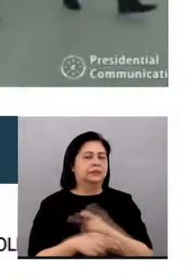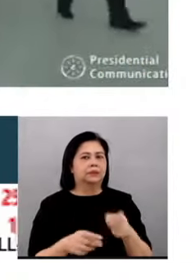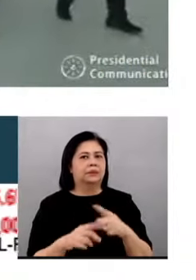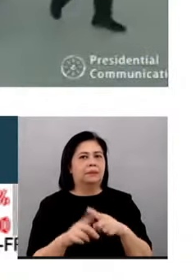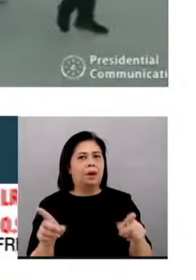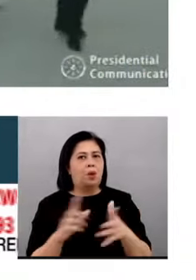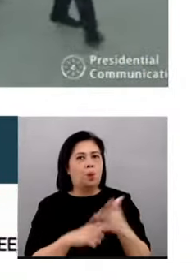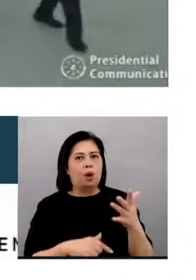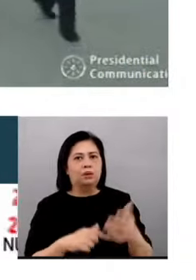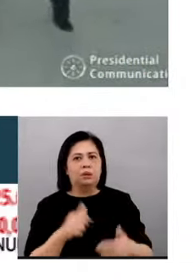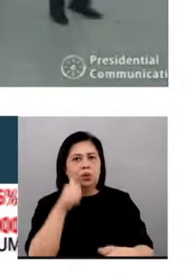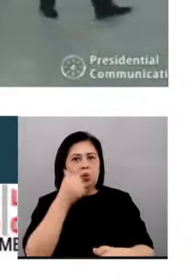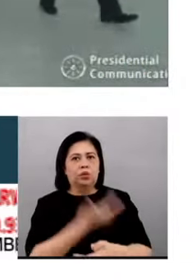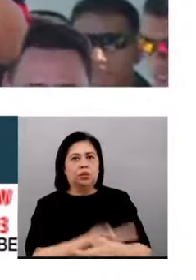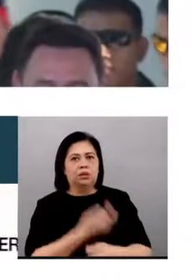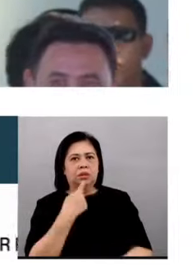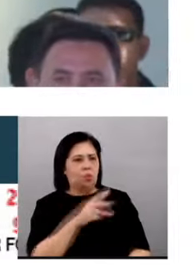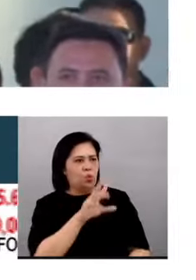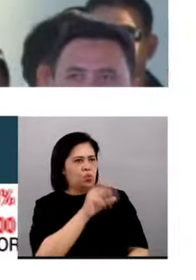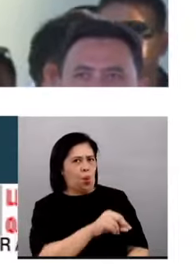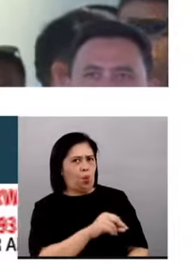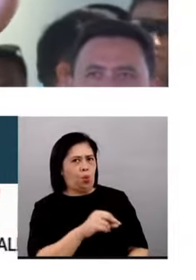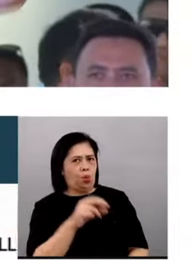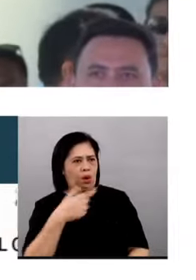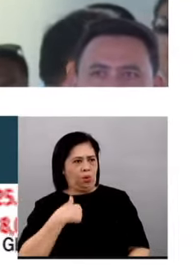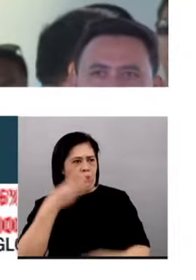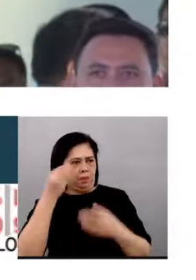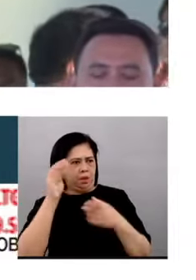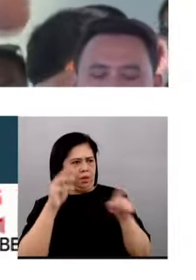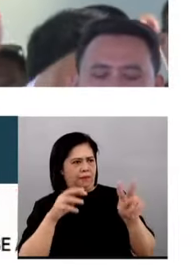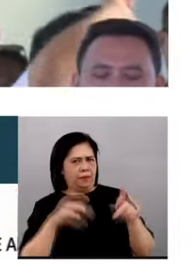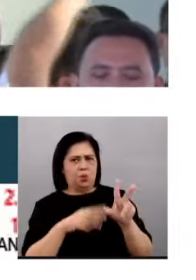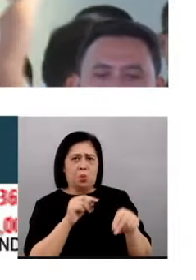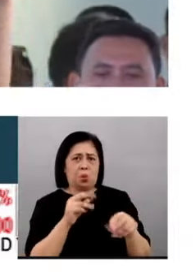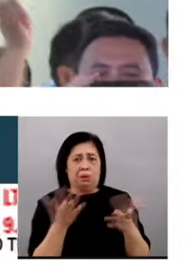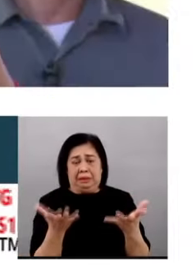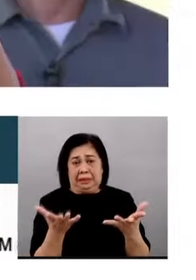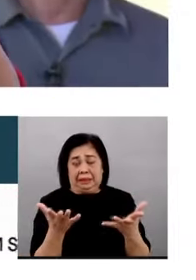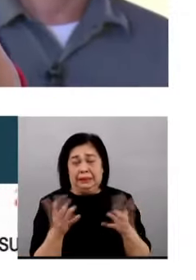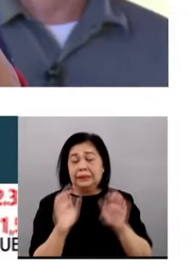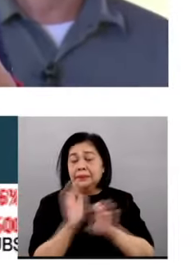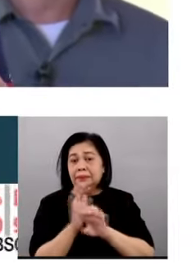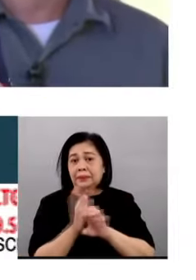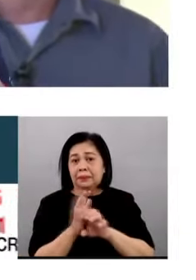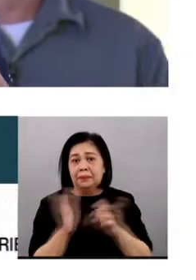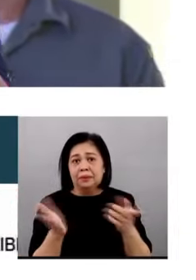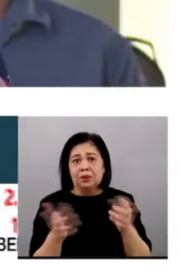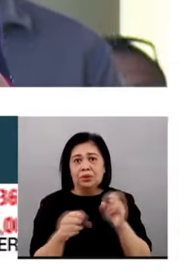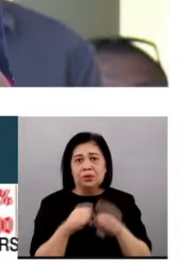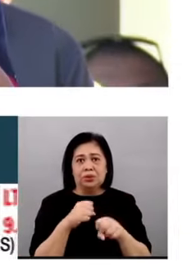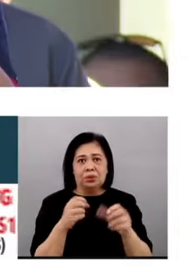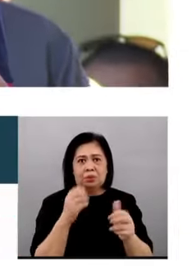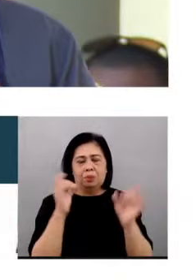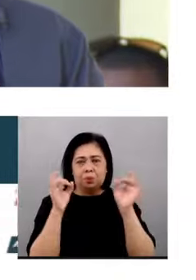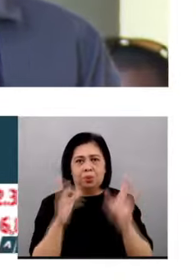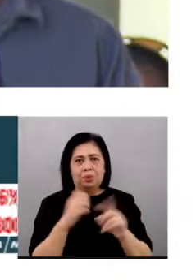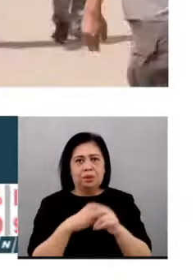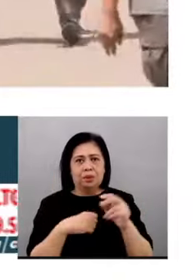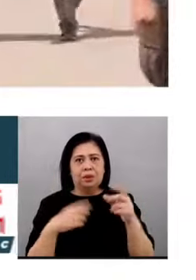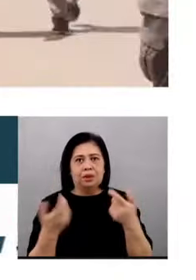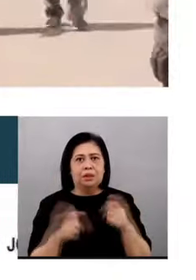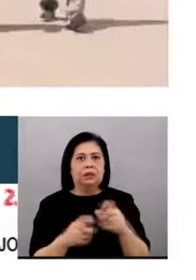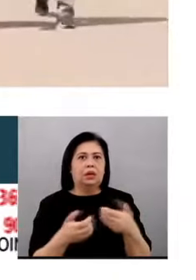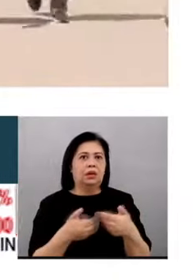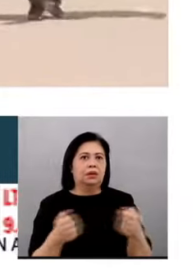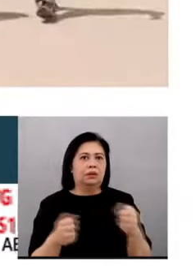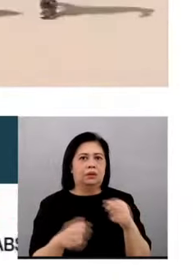no, right? Mm-hmm. Then that's not going to be a tenable candidacy, both of them, because they're going to divide the